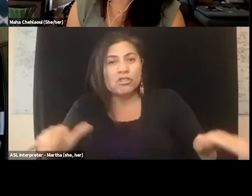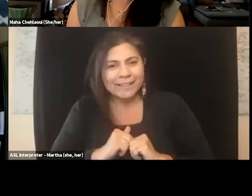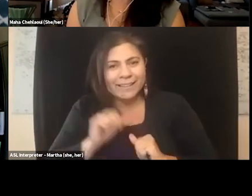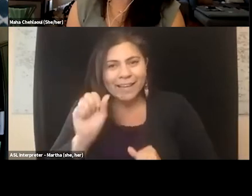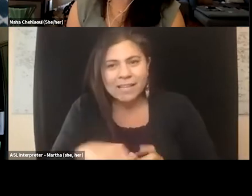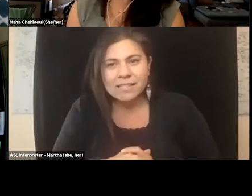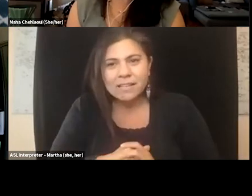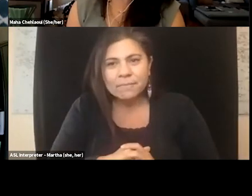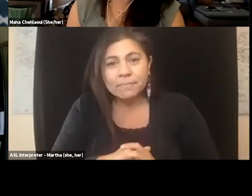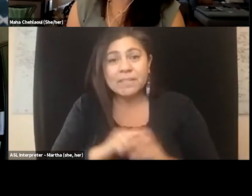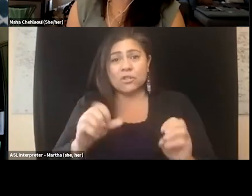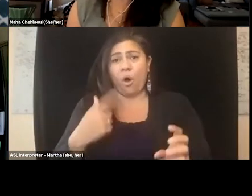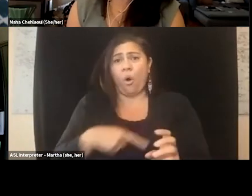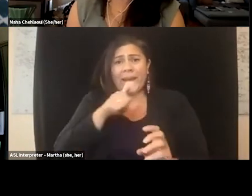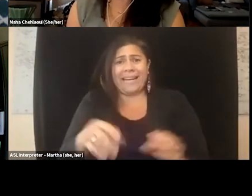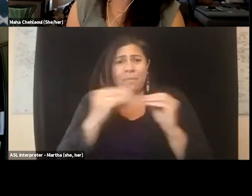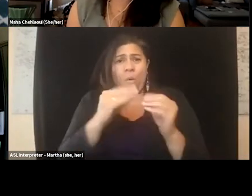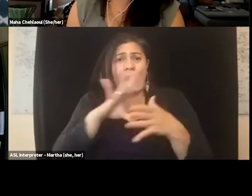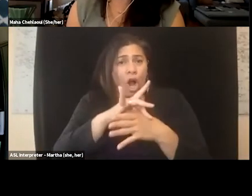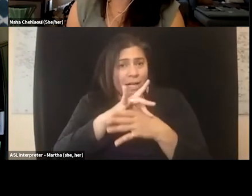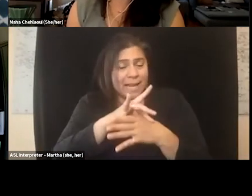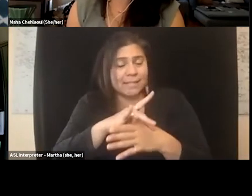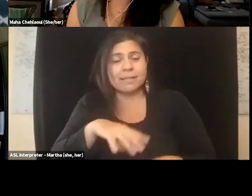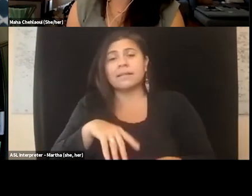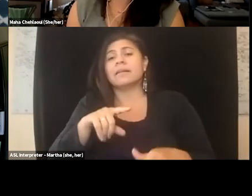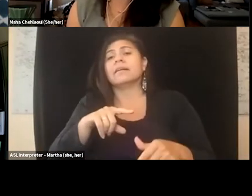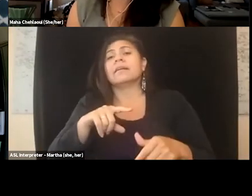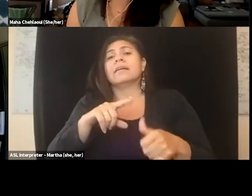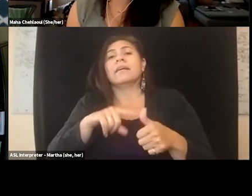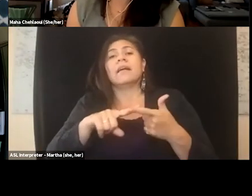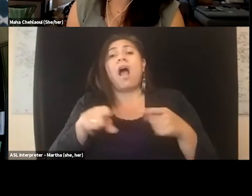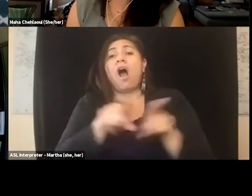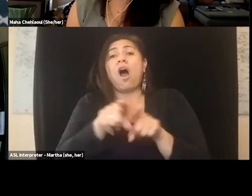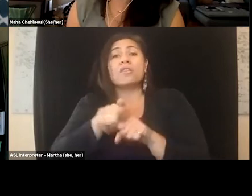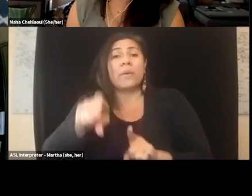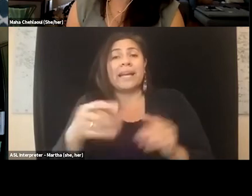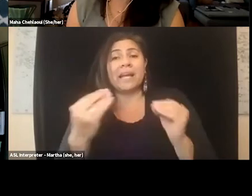So we need more content, like we said, but we also need to